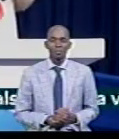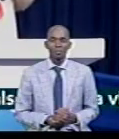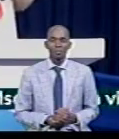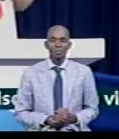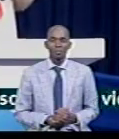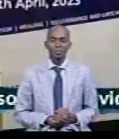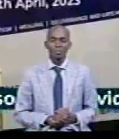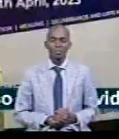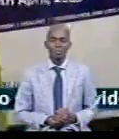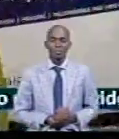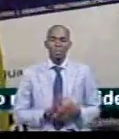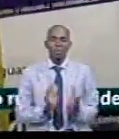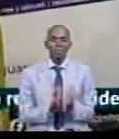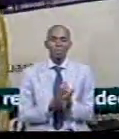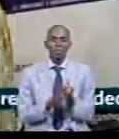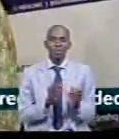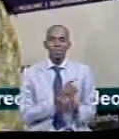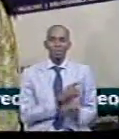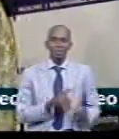Praise the Lord.